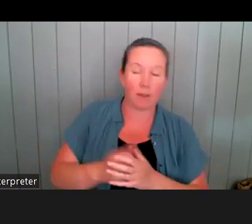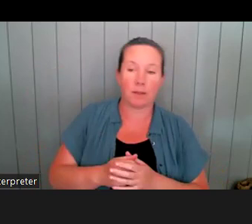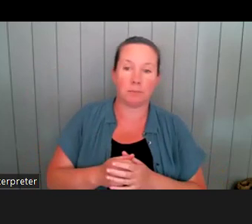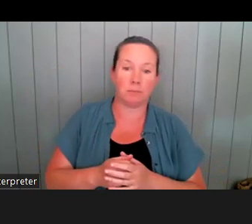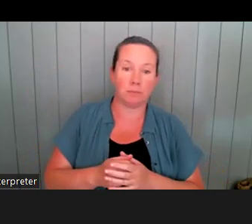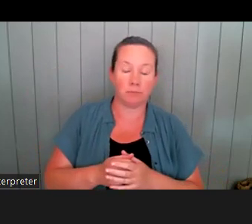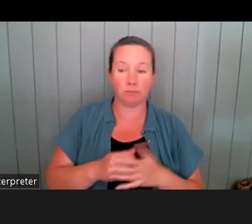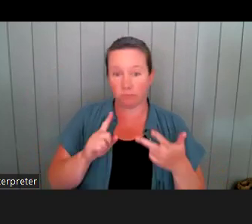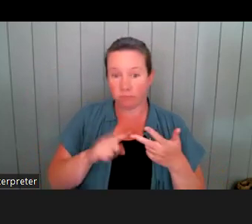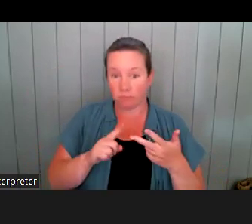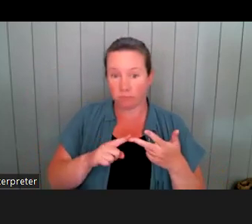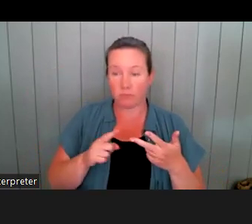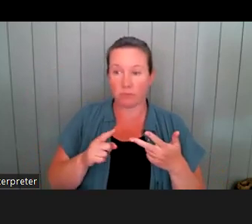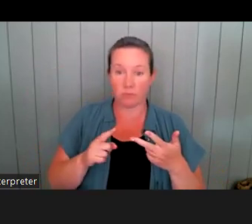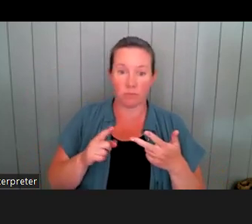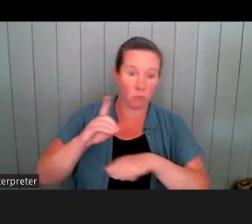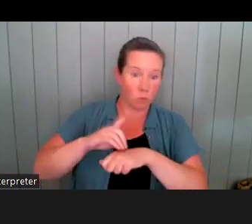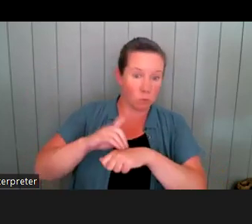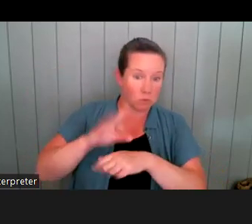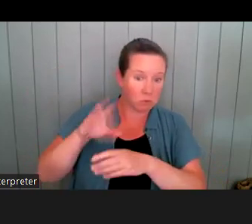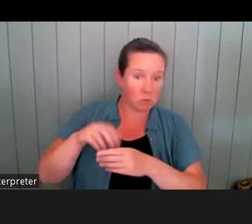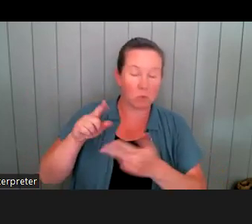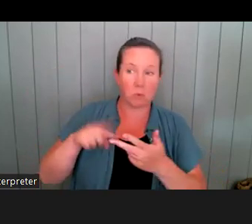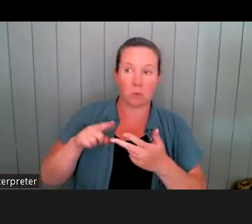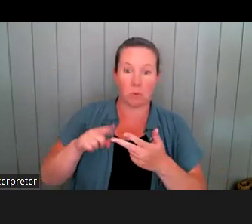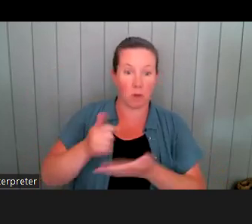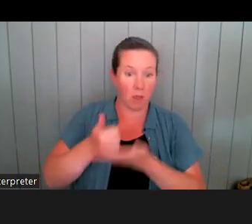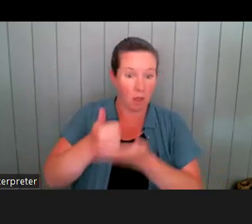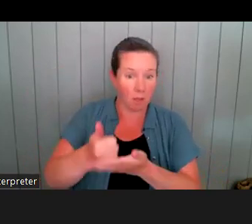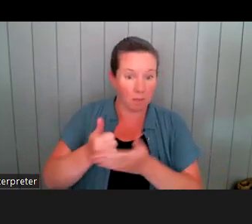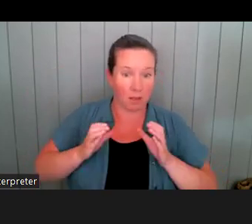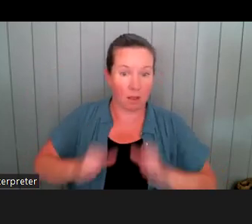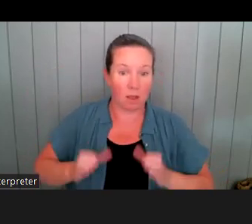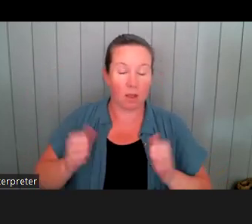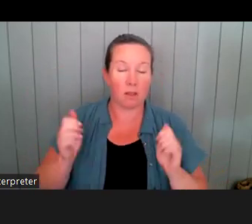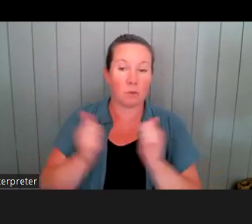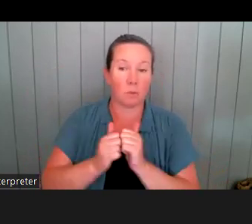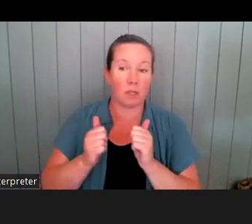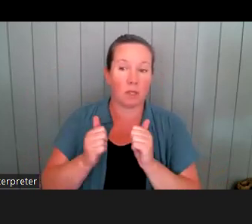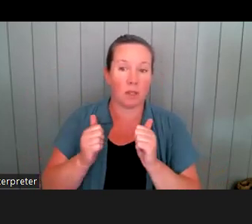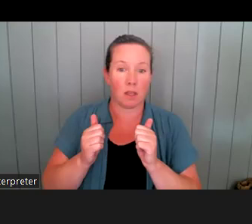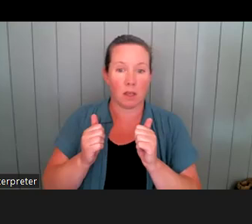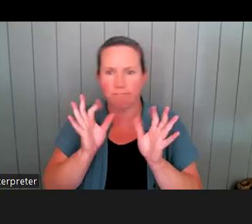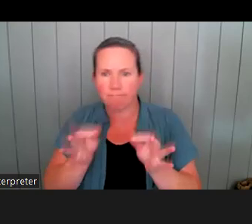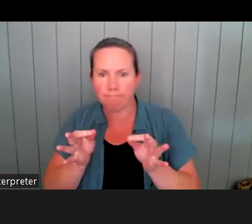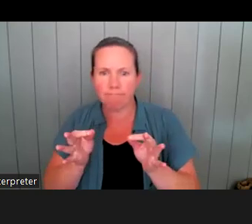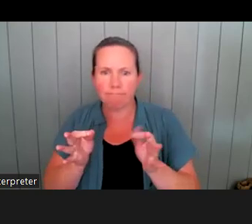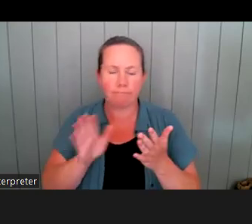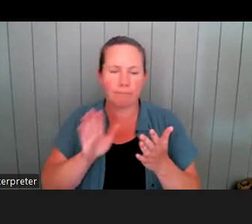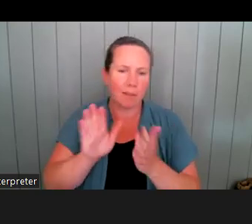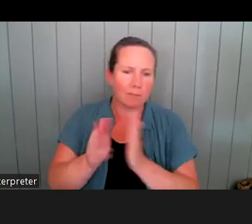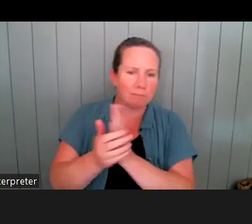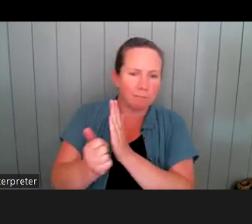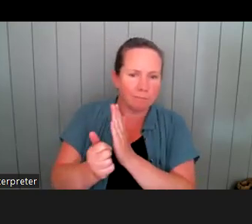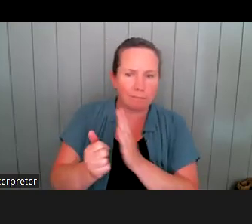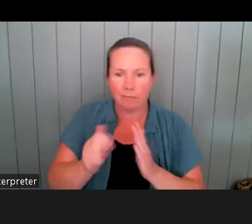assist in helping clients with their kind of determining what their aptitudes, education